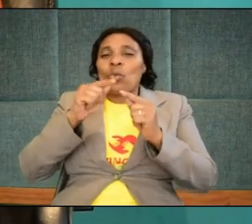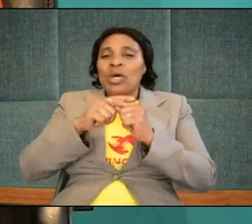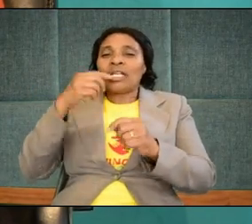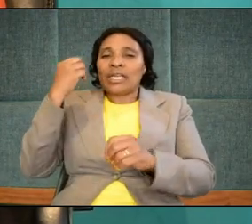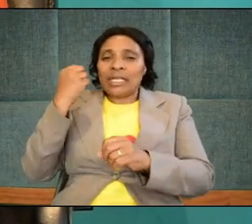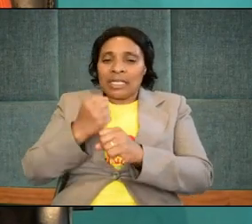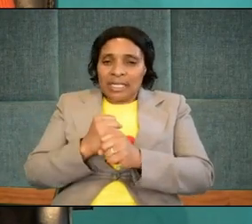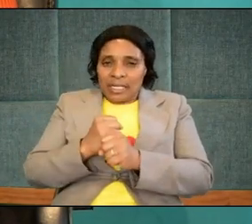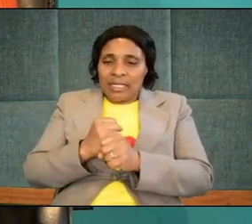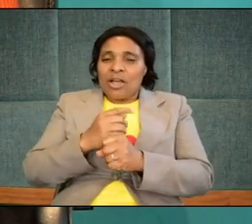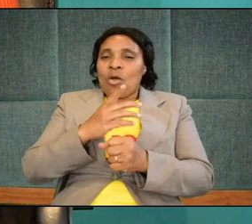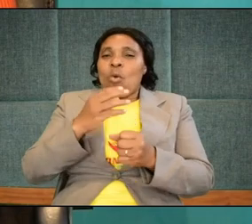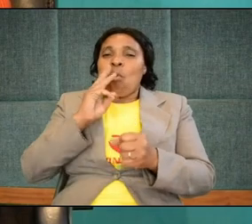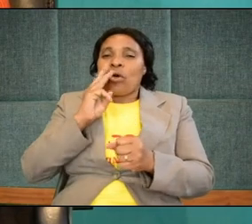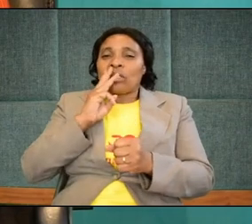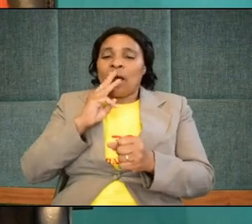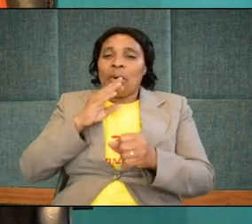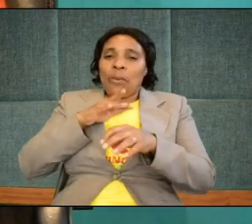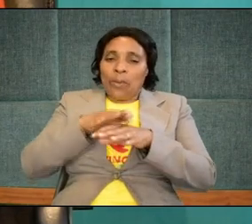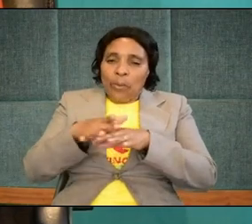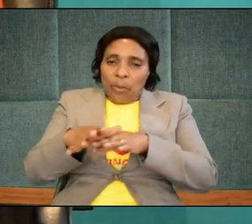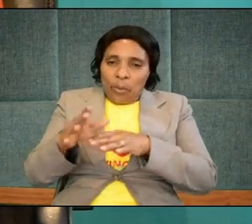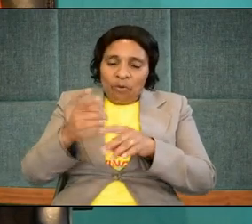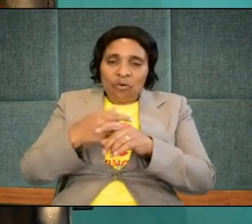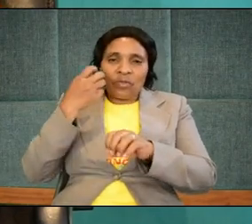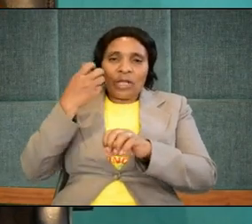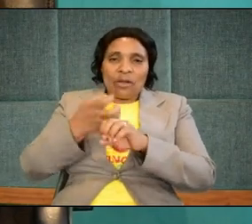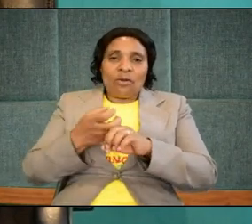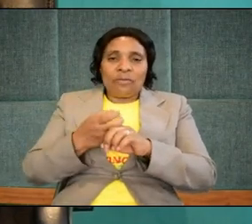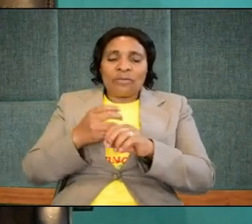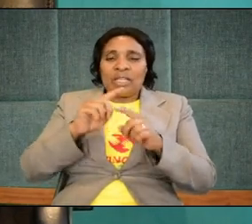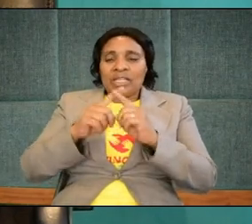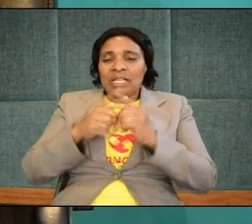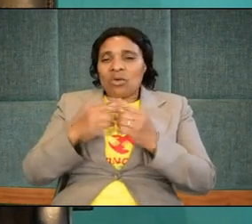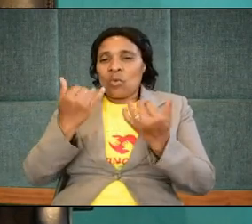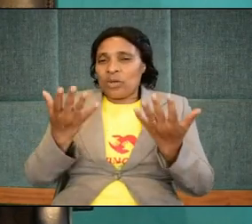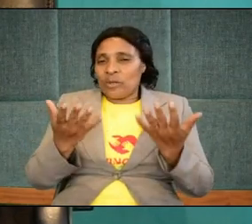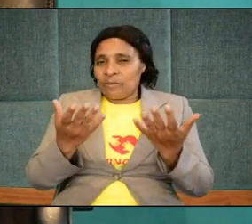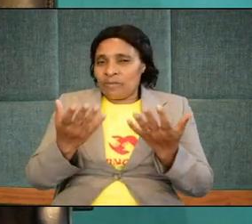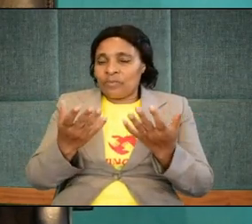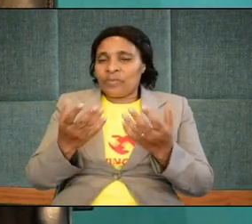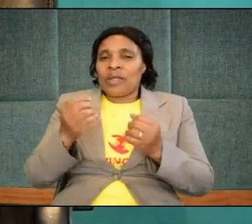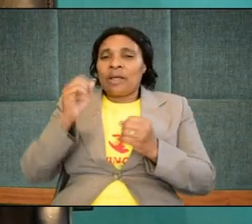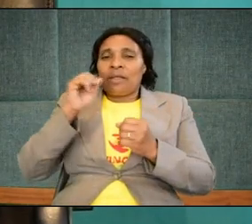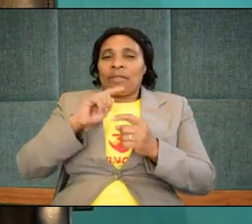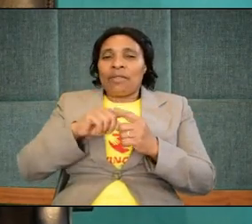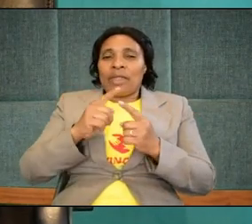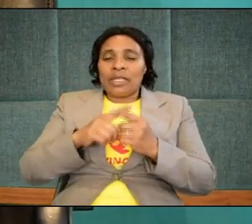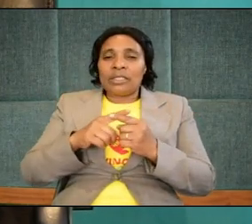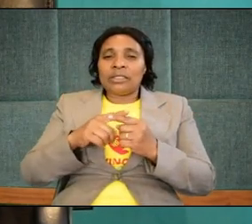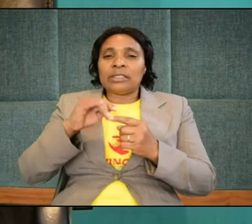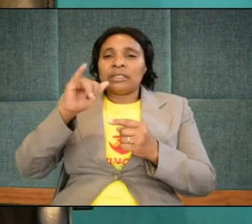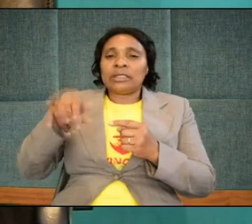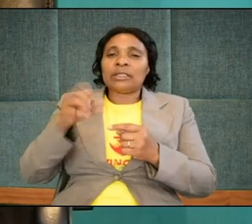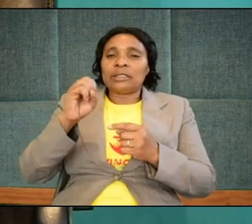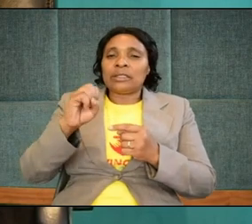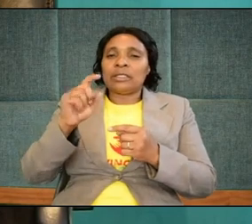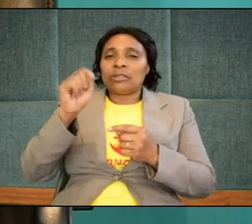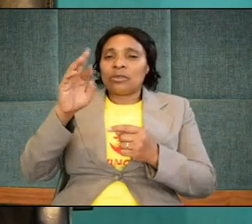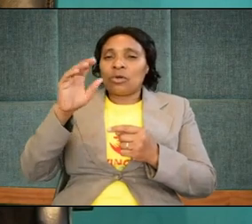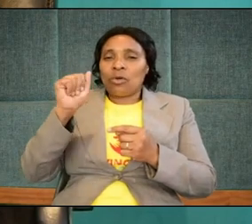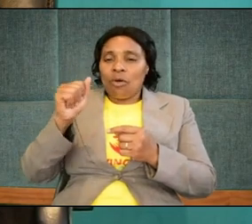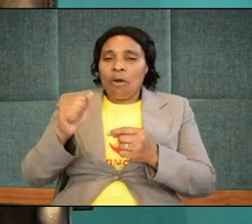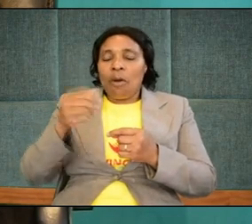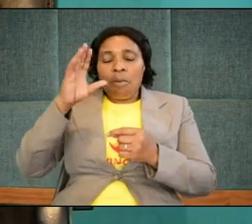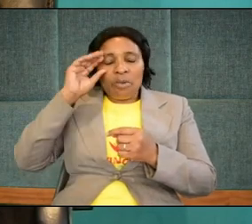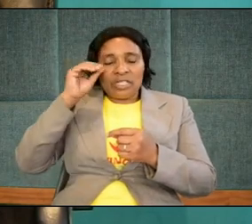did gush out of it. Mm-hmm. And now we go just a little bit down, and we get to this time when Jethro, Moses'